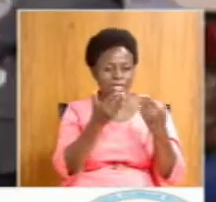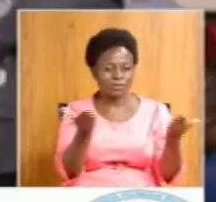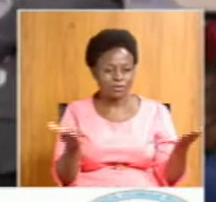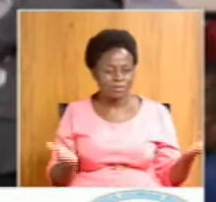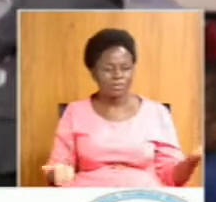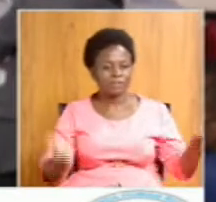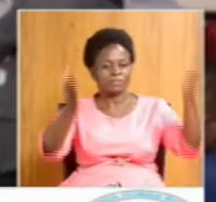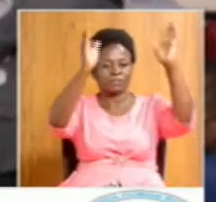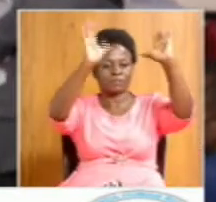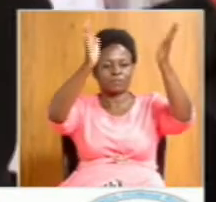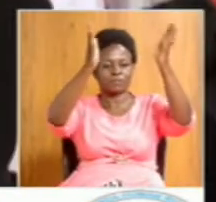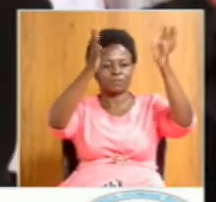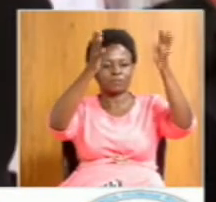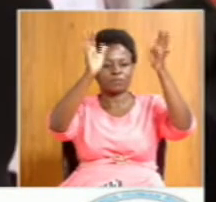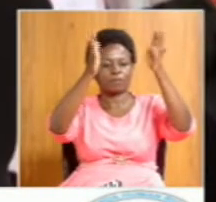A round of applause.